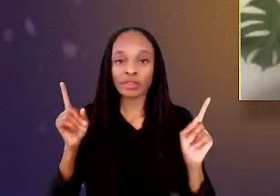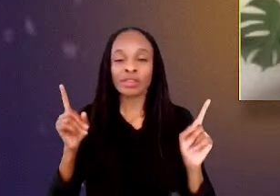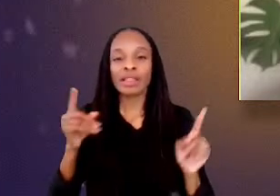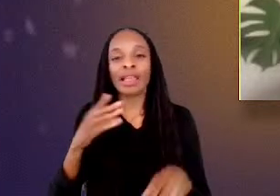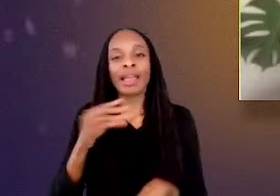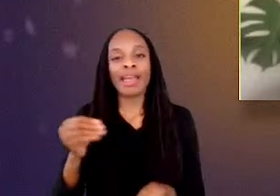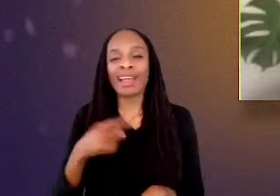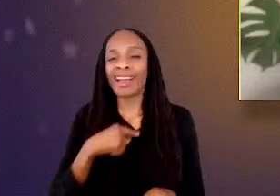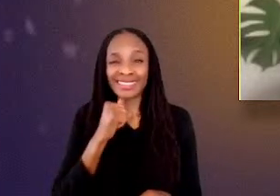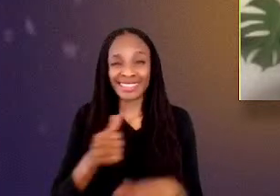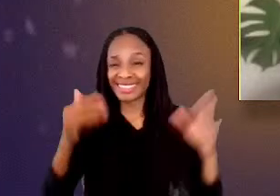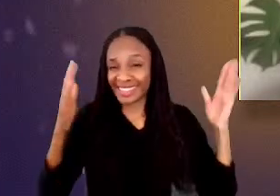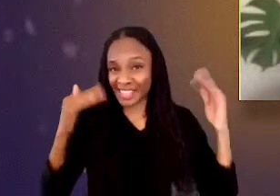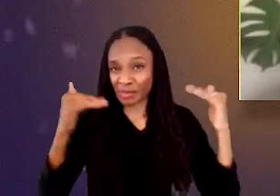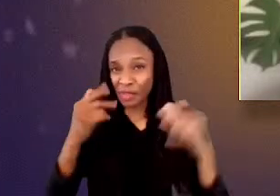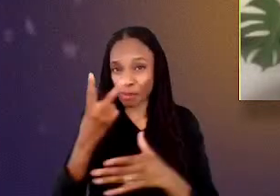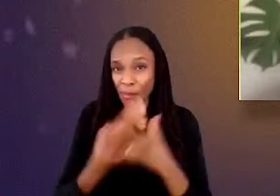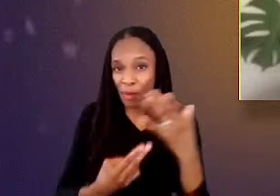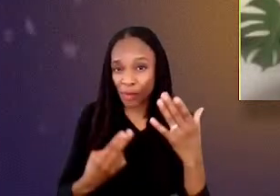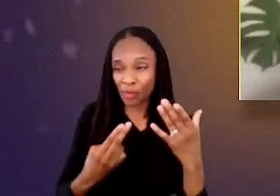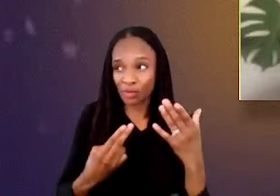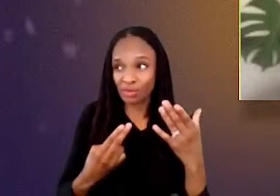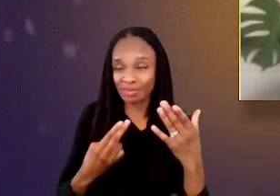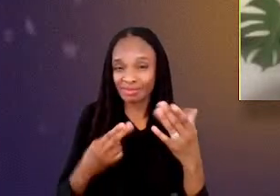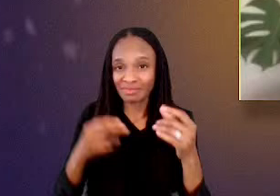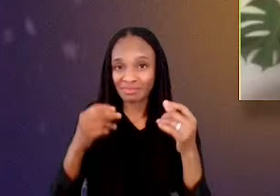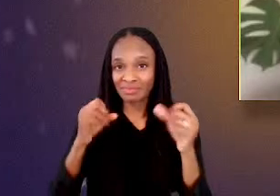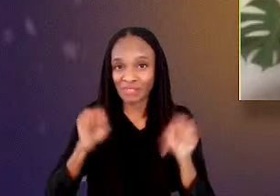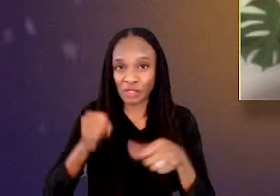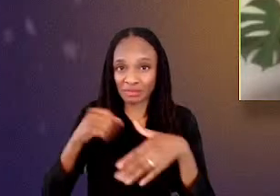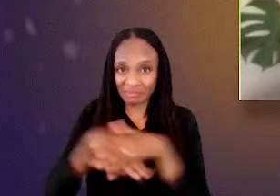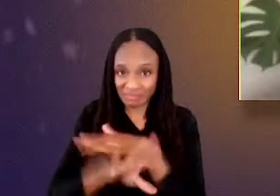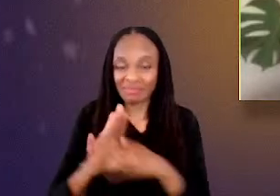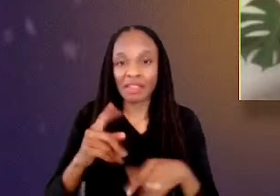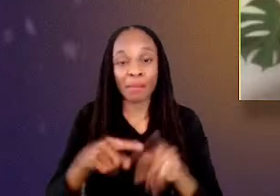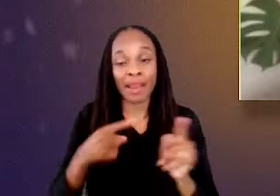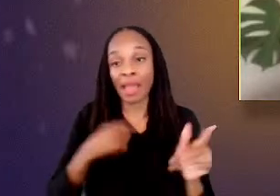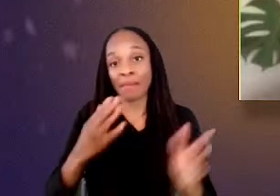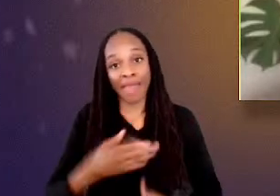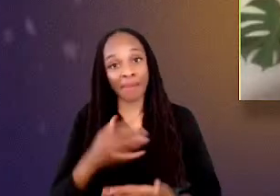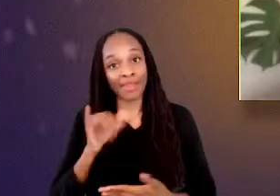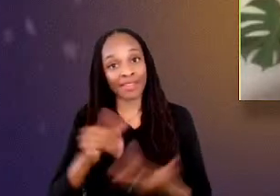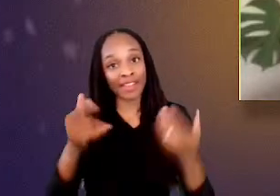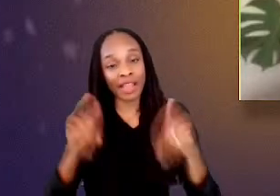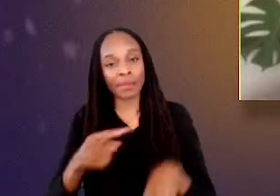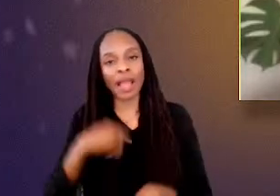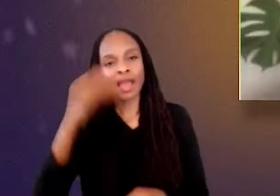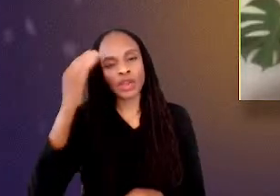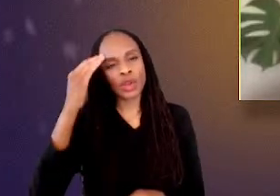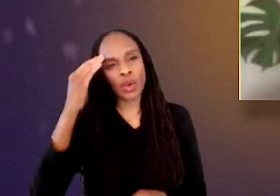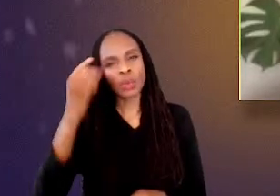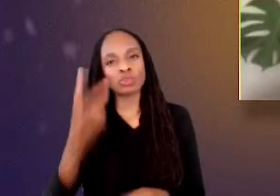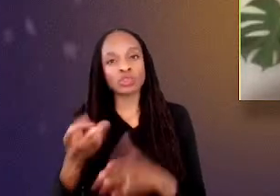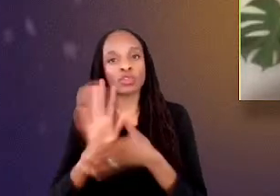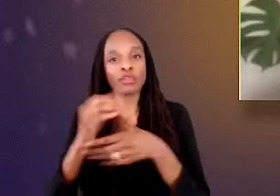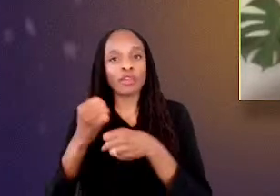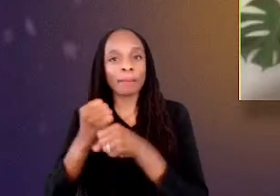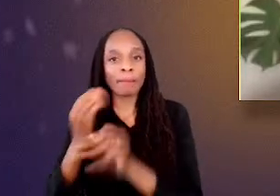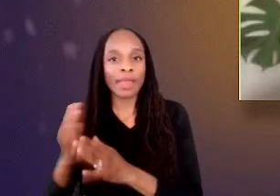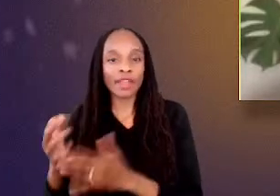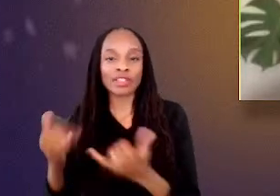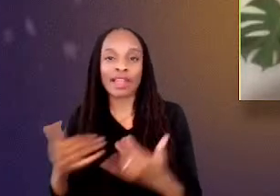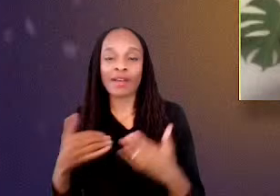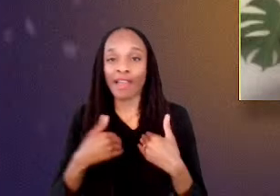I didn't expect it that both would get in. I was happy that they did. And I know a couple of filmmakers right now who have like